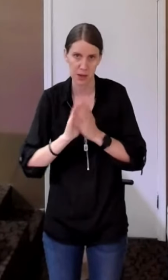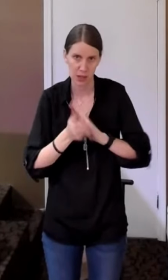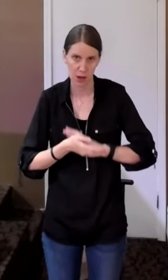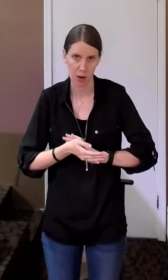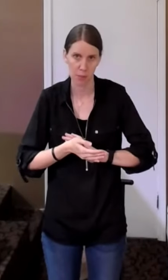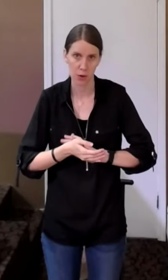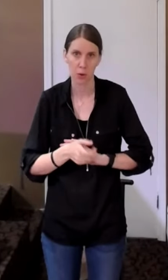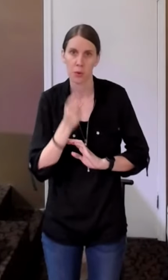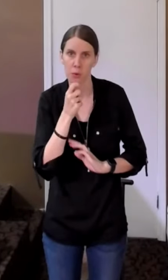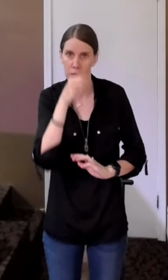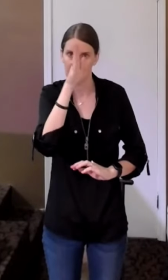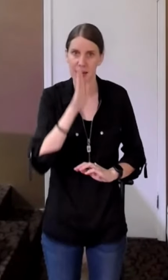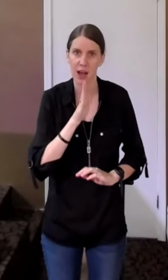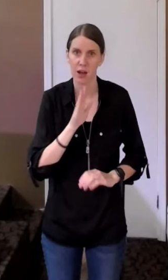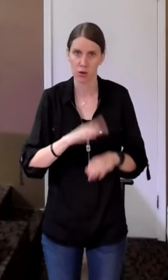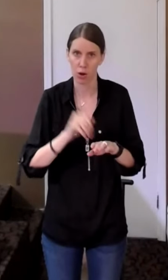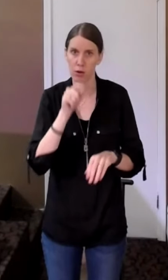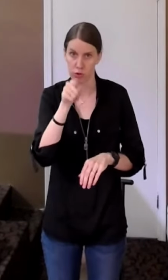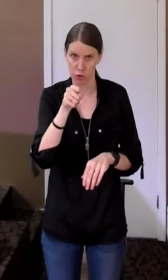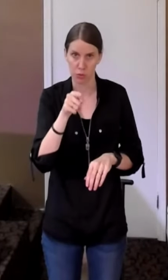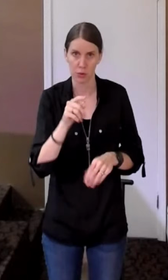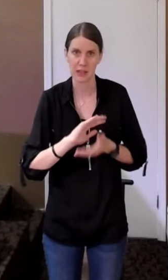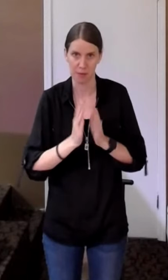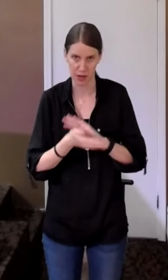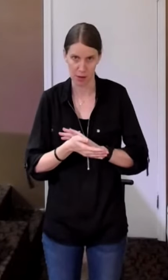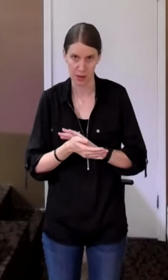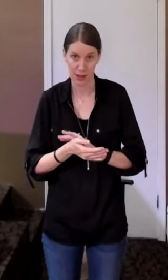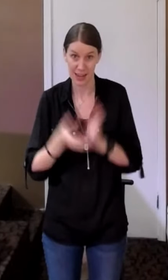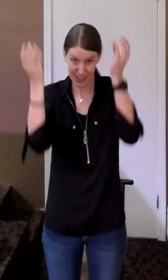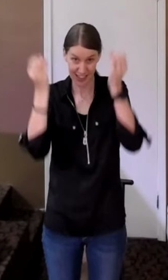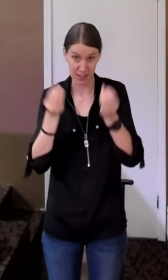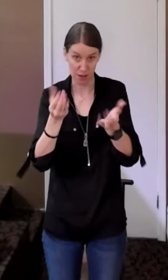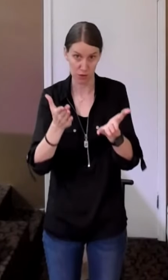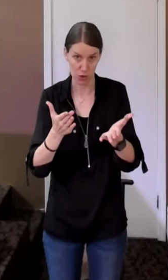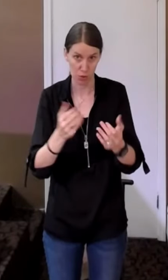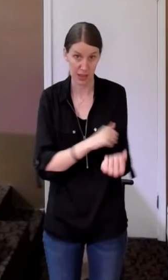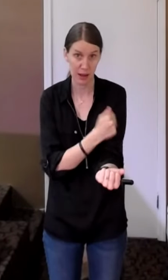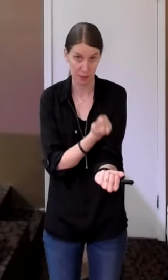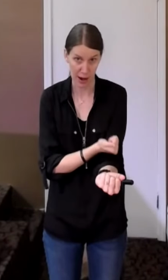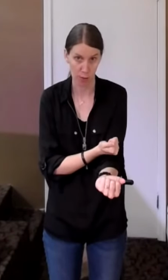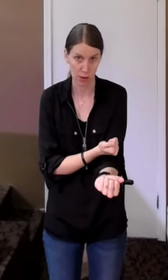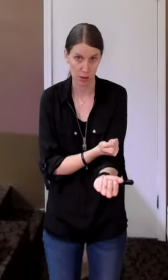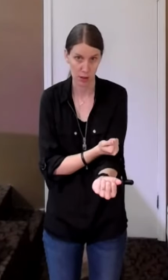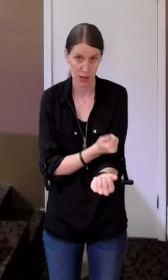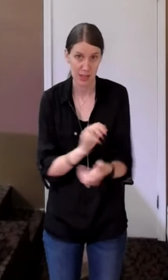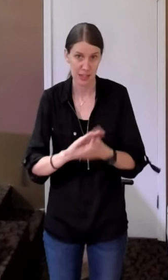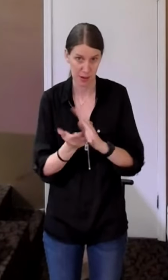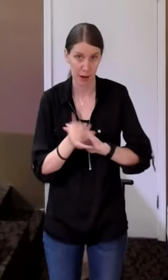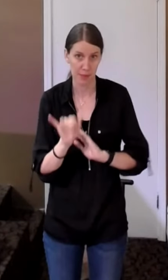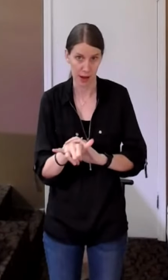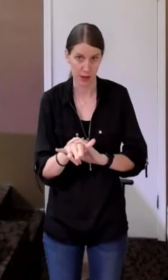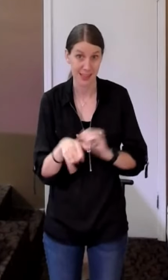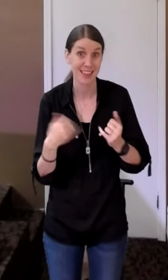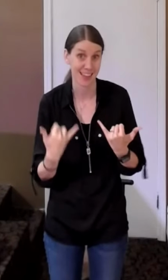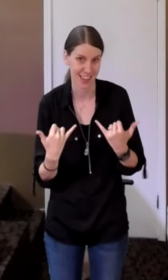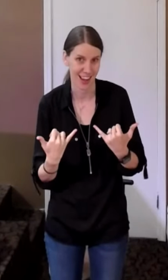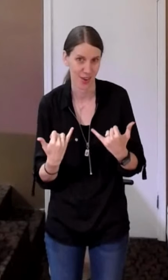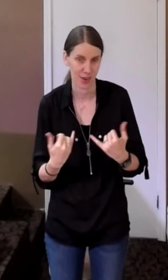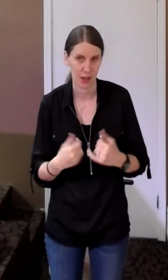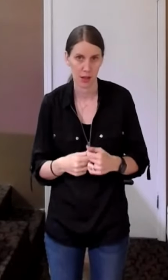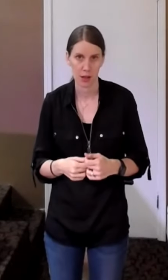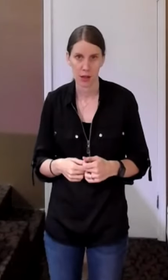you to be, has given you His Holy Spirit to empower you to be as a child of God. Titus 2 describes